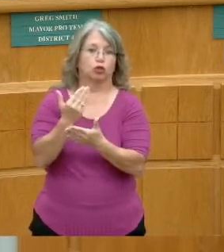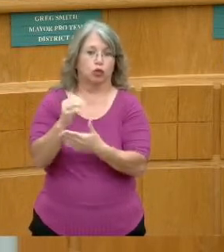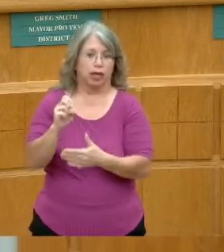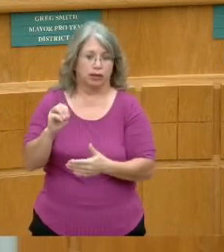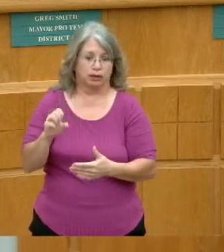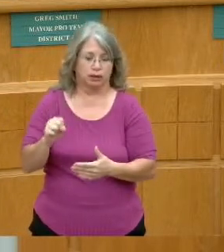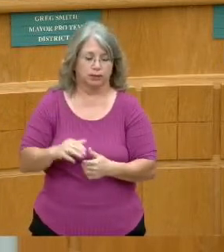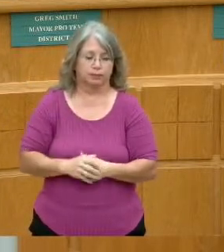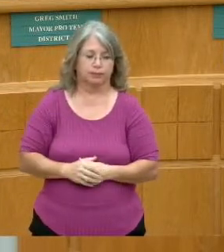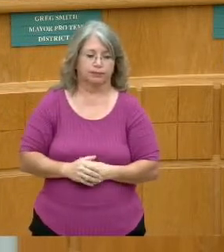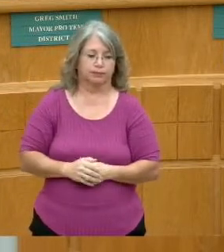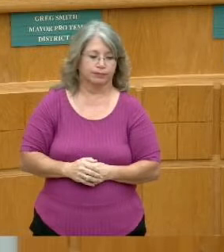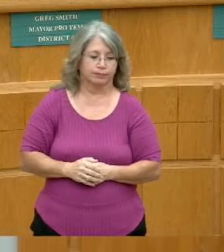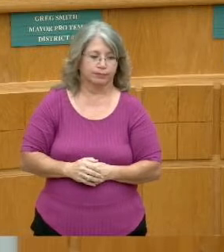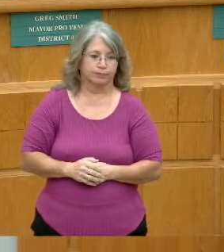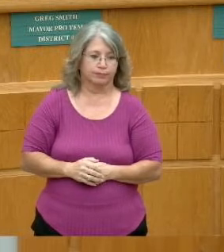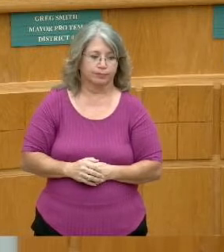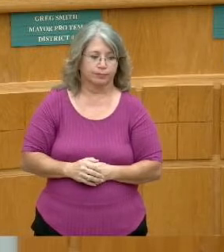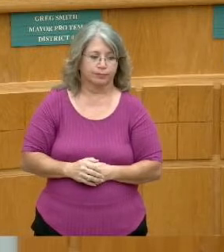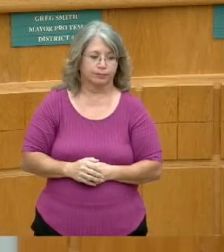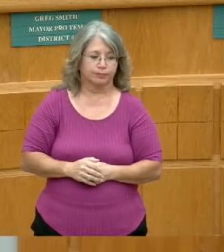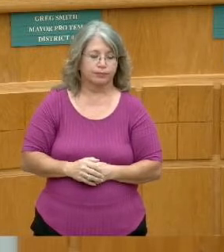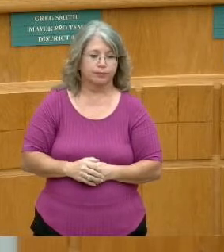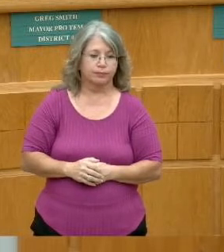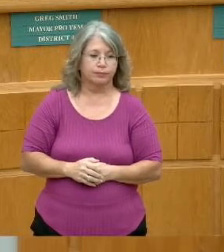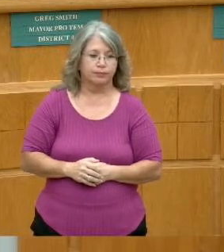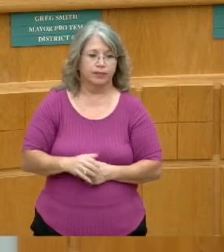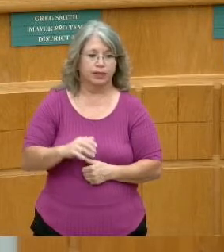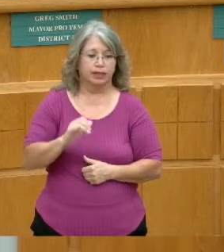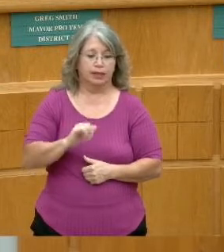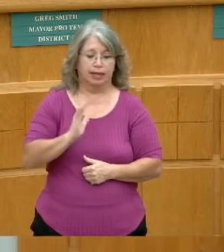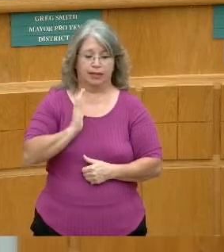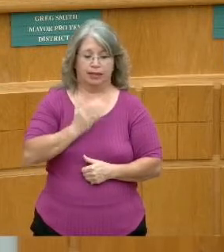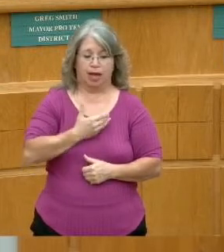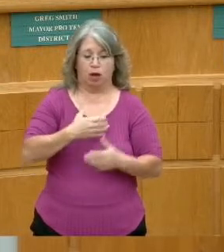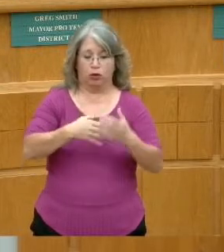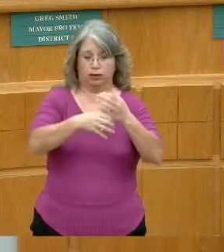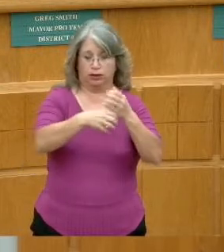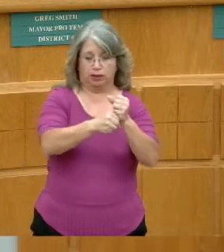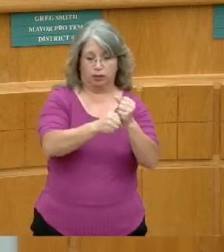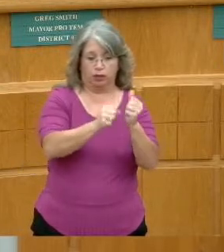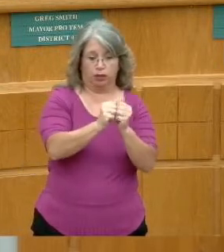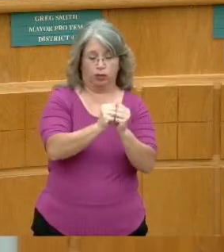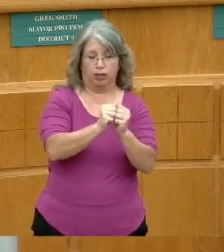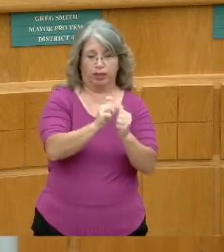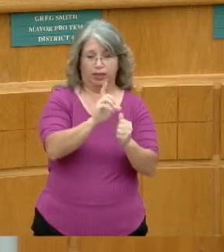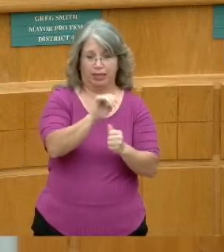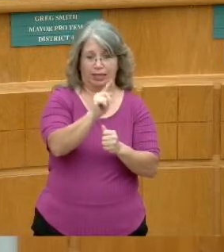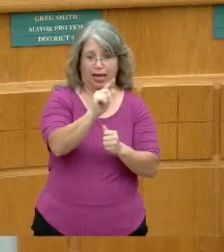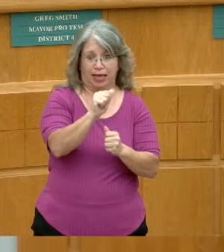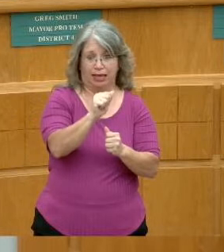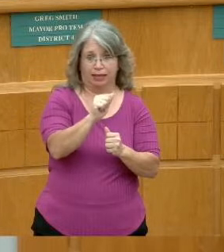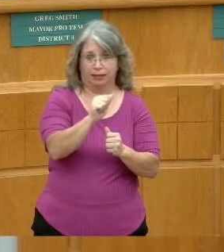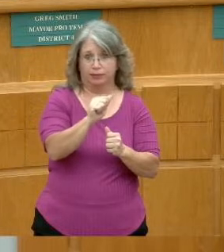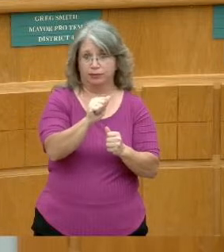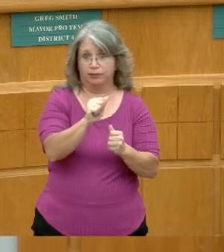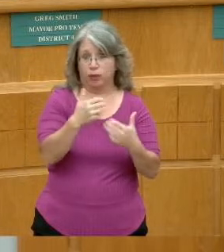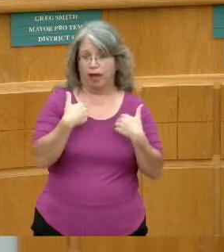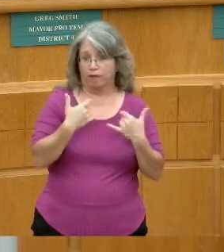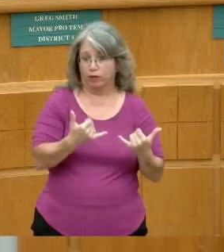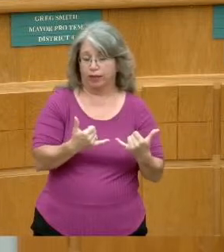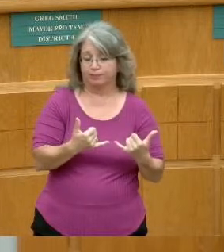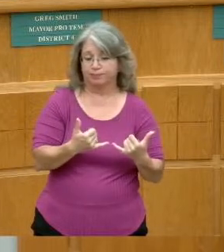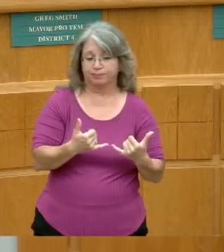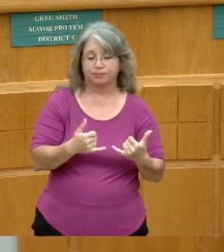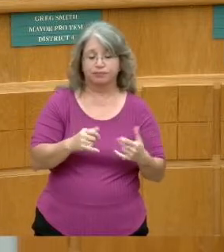Okay, so that's our summary of the data as we see it right now. Our second part of the presentation is on cell